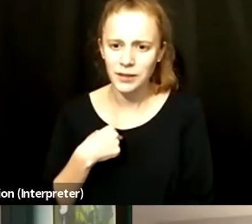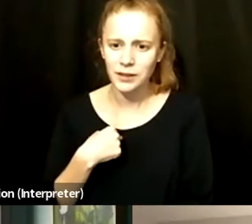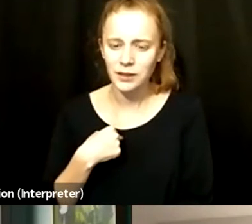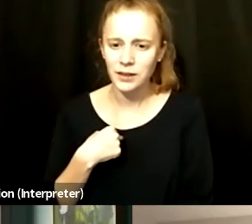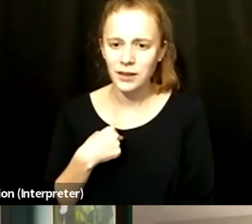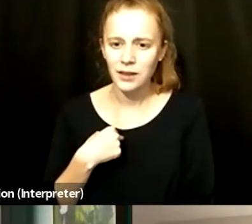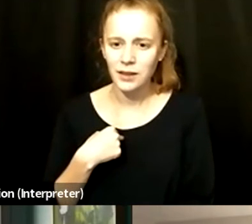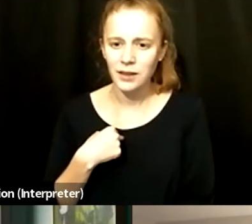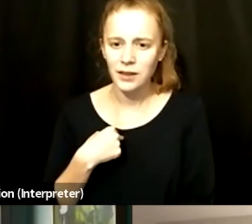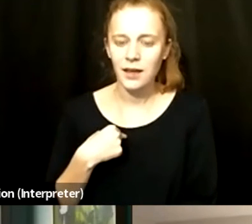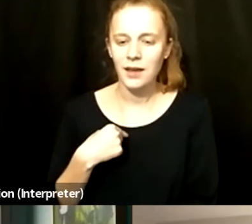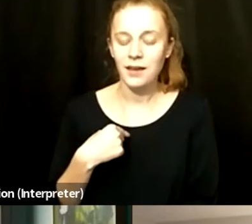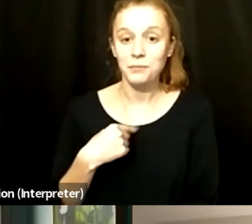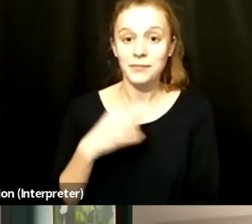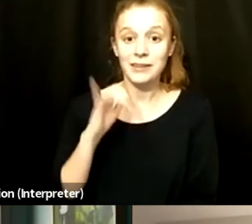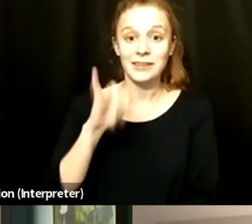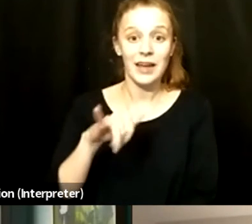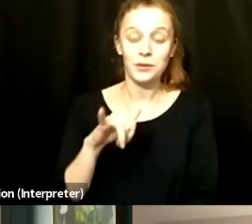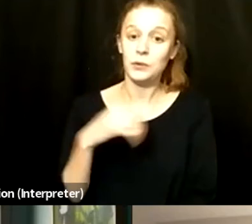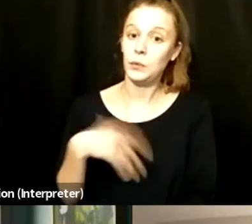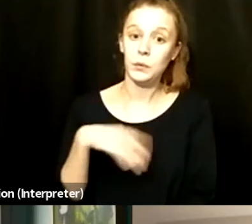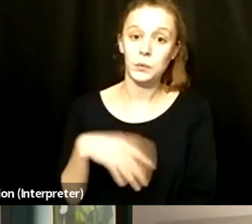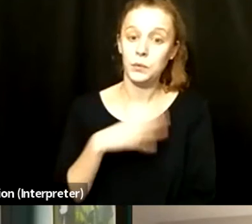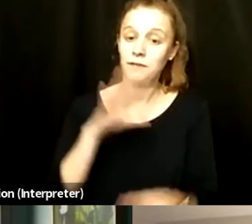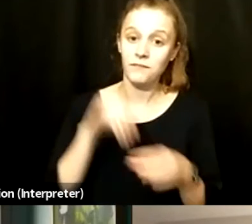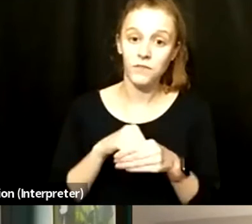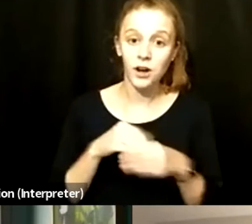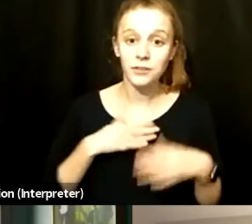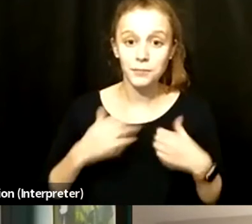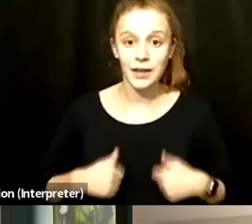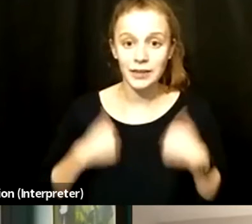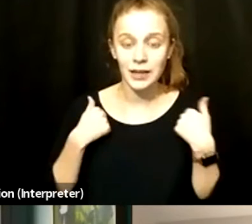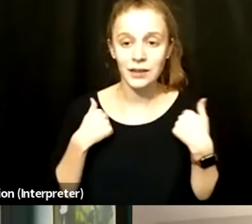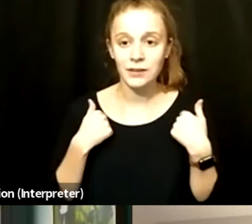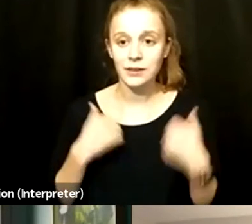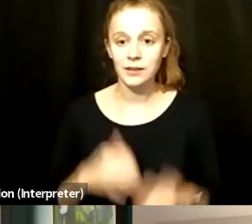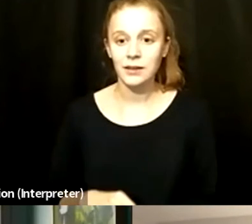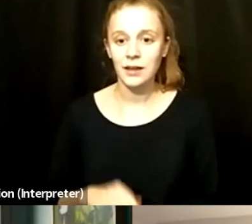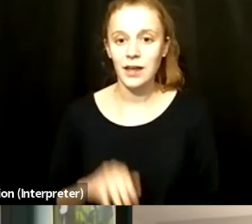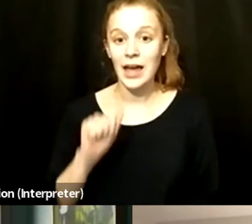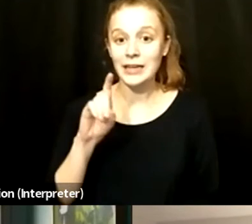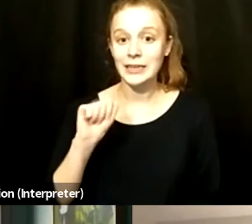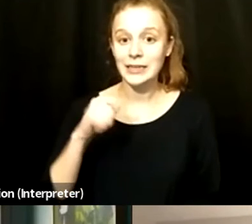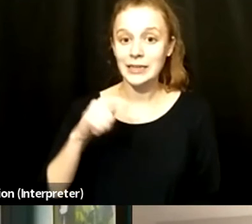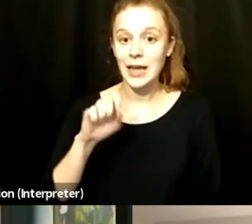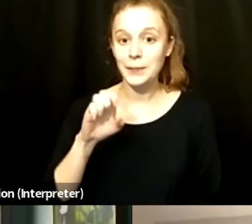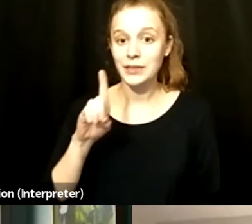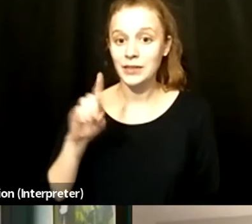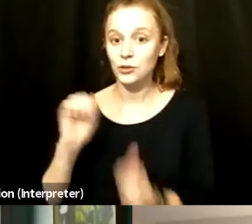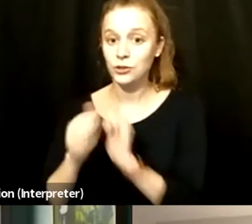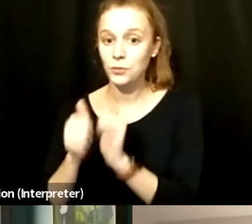was very much in my life. And that was when I decided to study